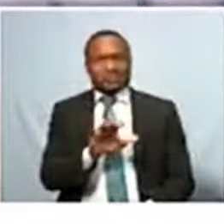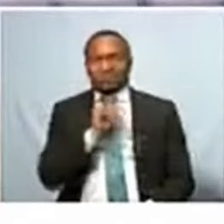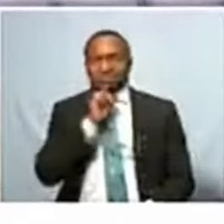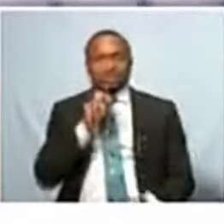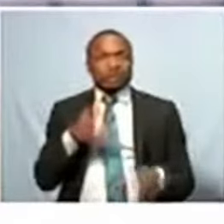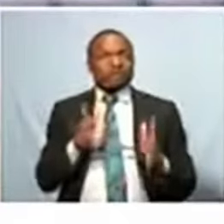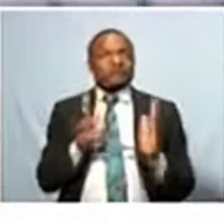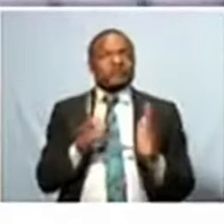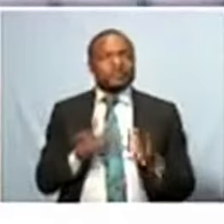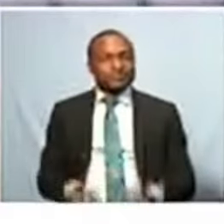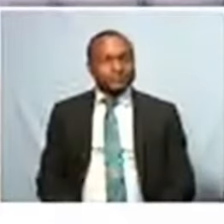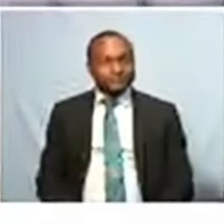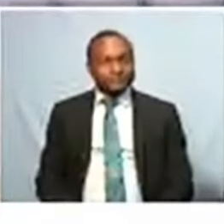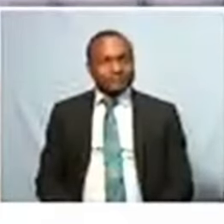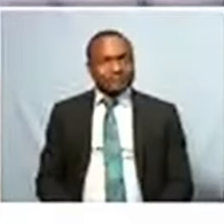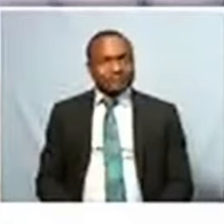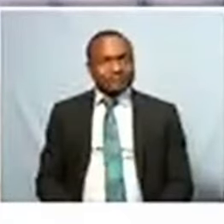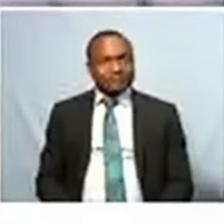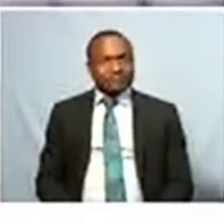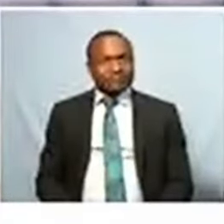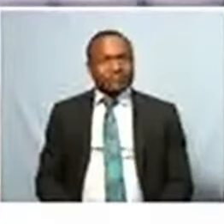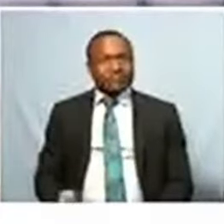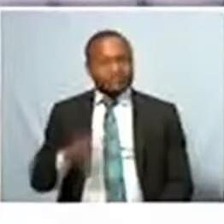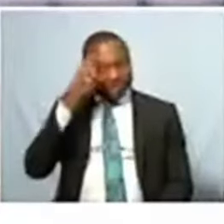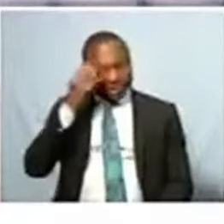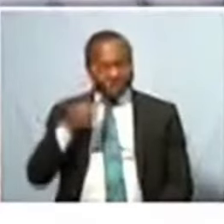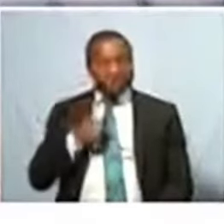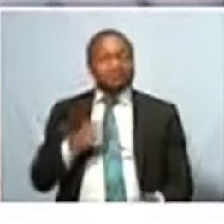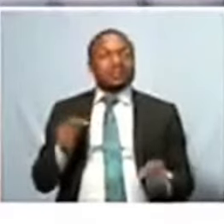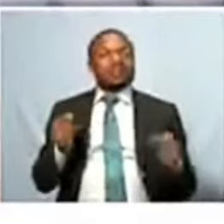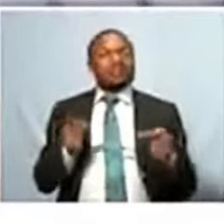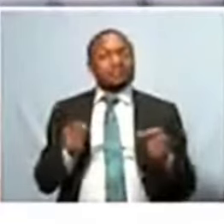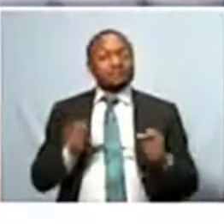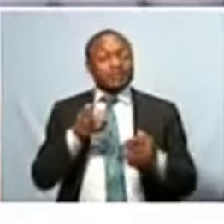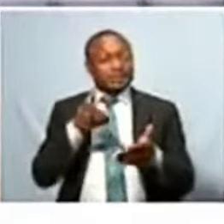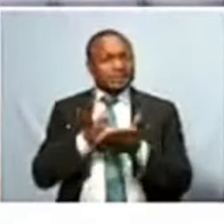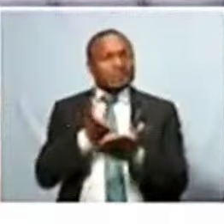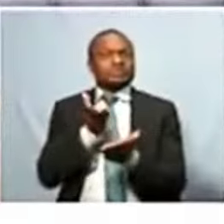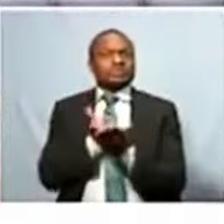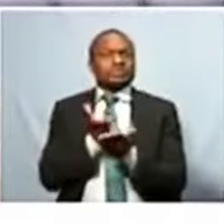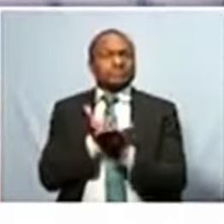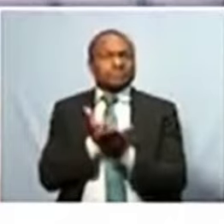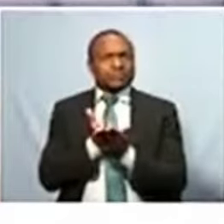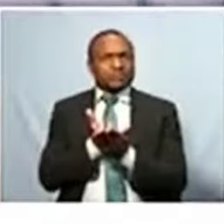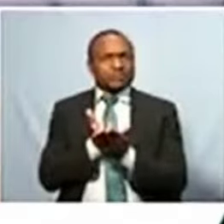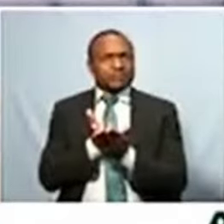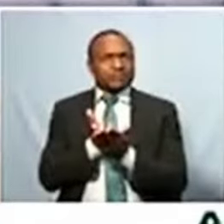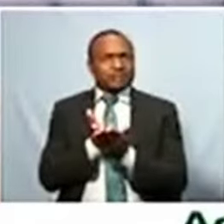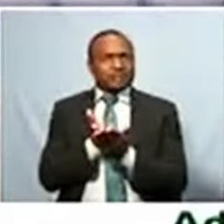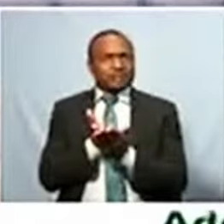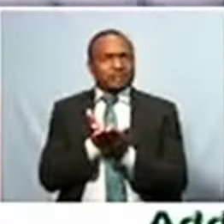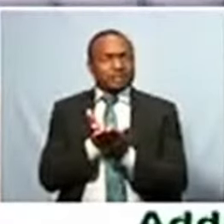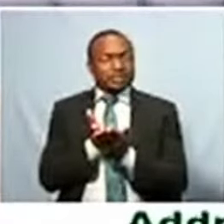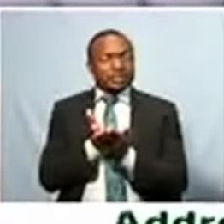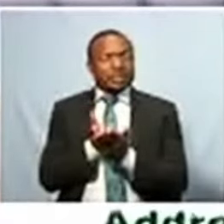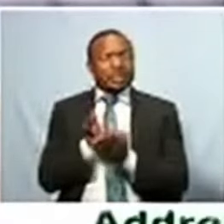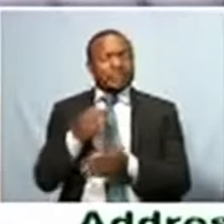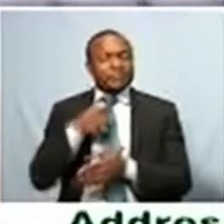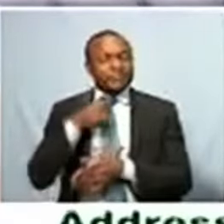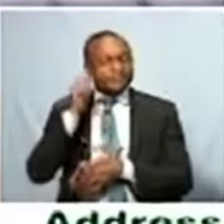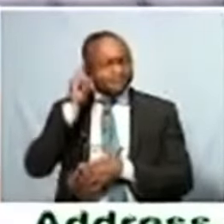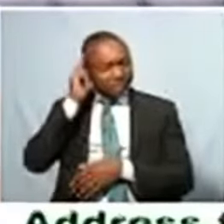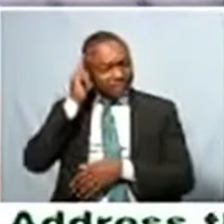at all. That's why, Madam Speaker, I'm at pains when such motions come to the floor of the House. Because I think,